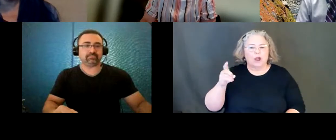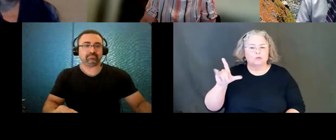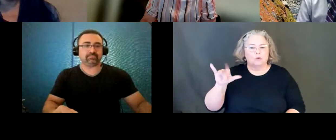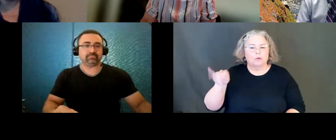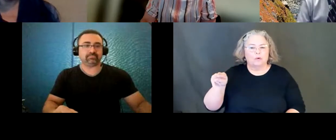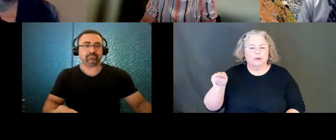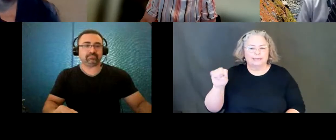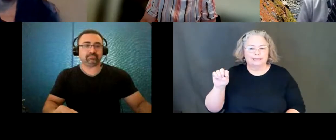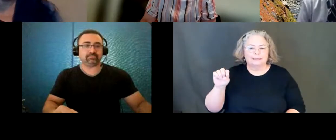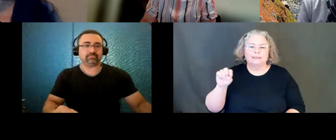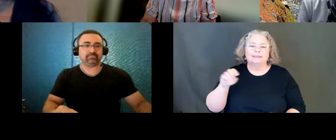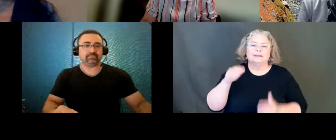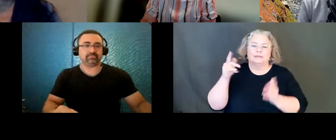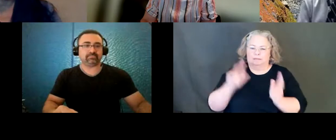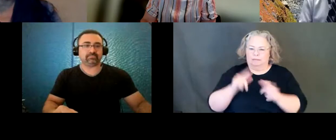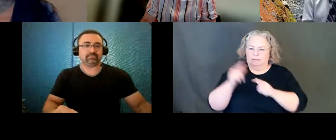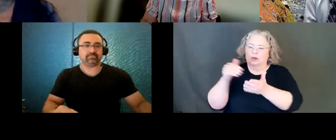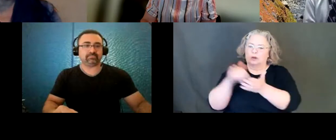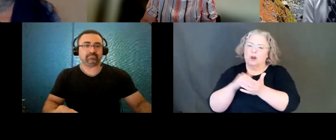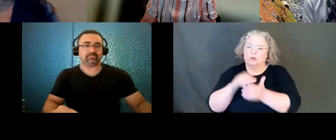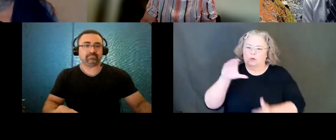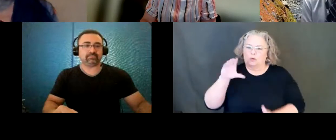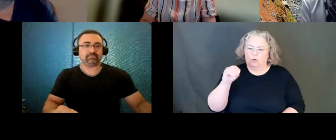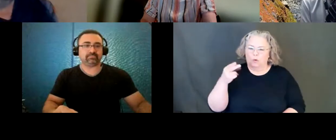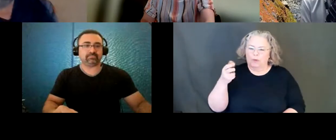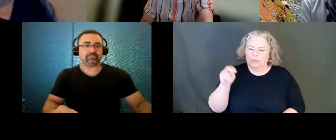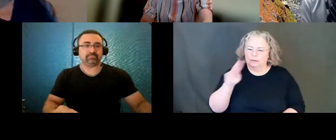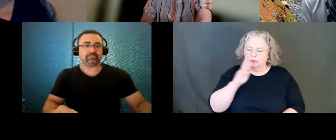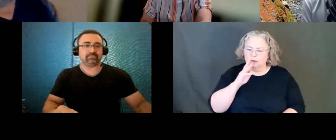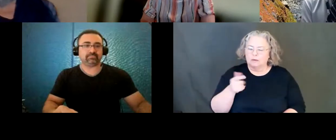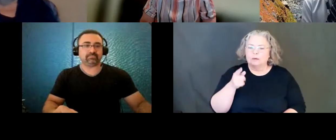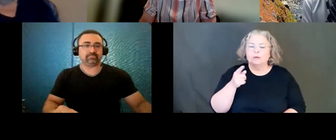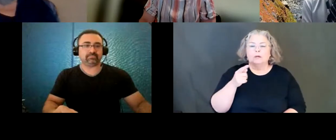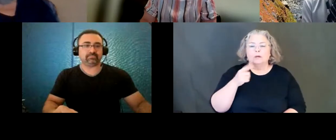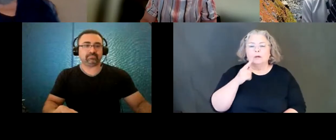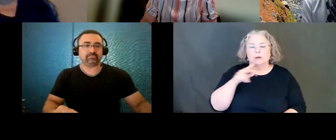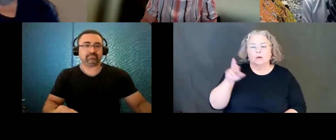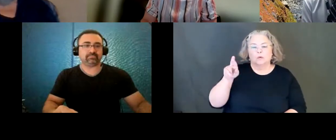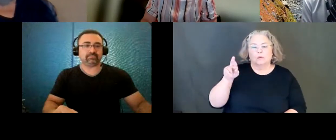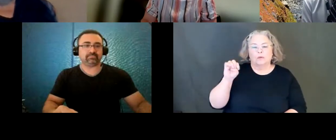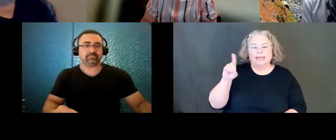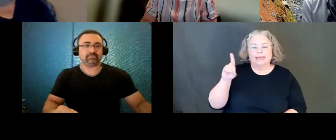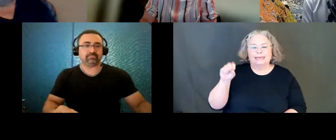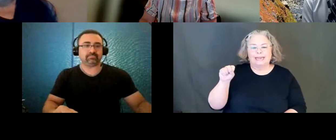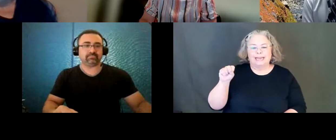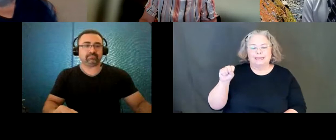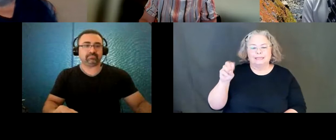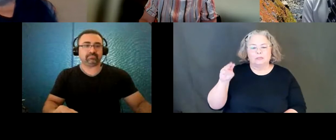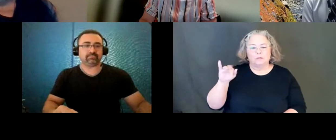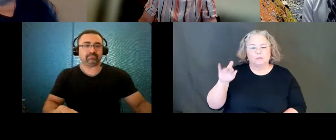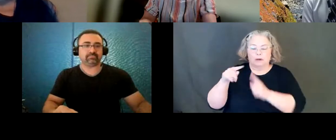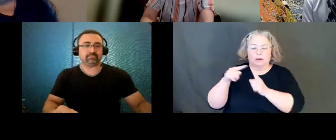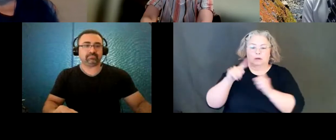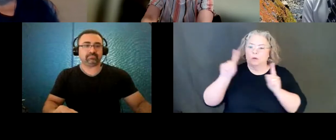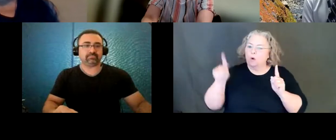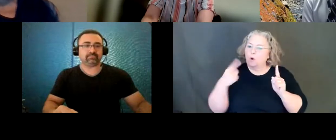was good enough. I think so. So remdesivir is the only drug that's FDA approved to